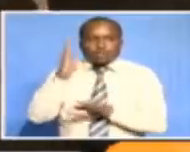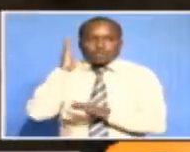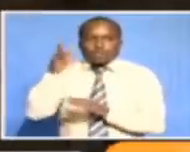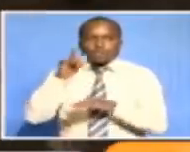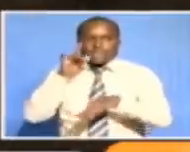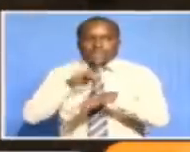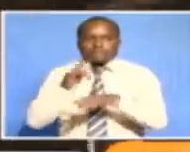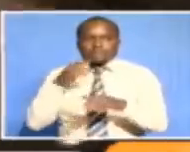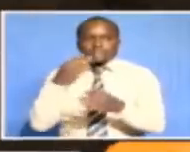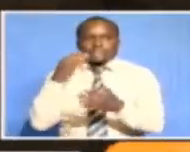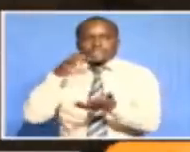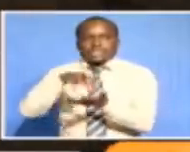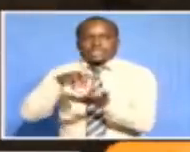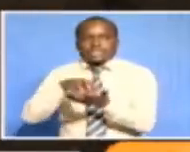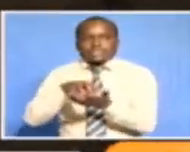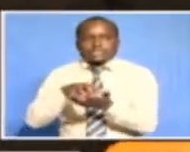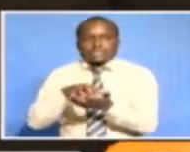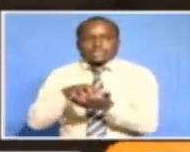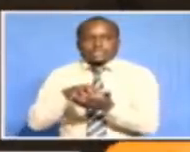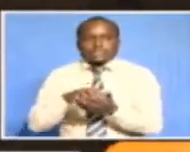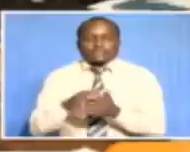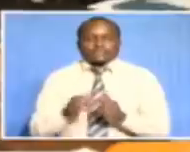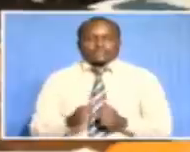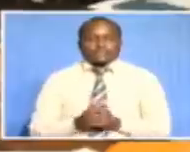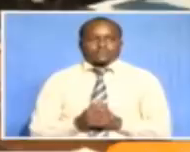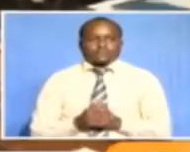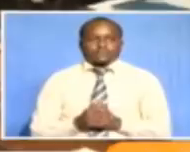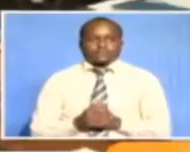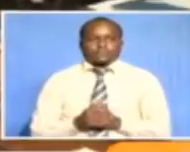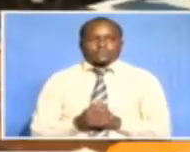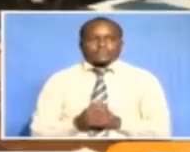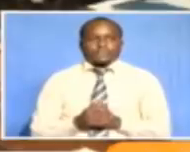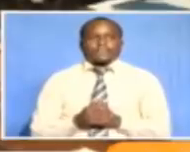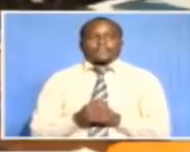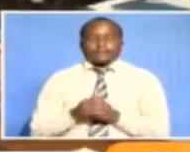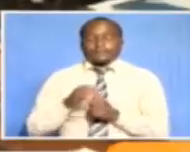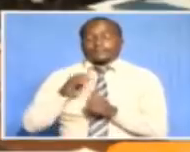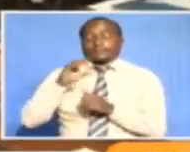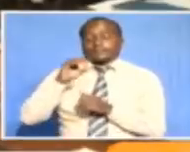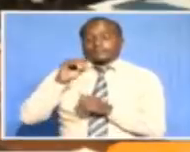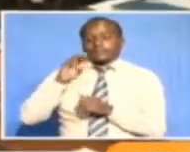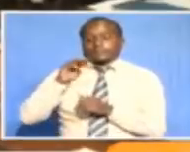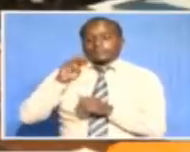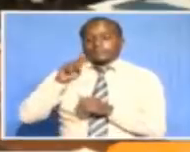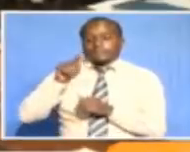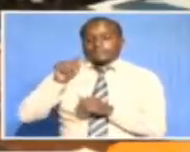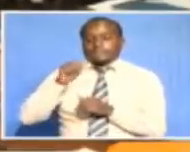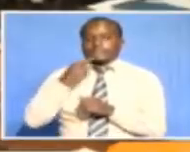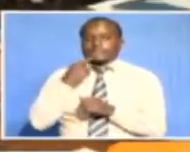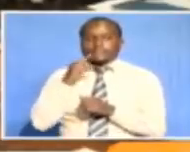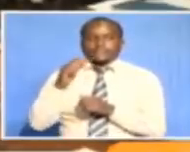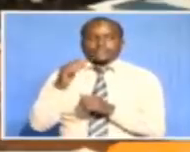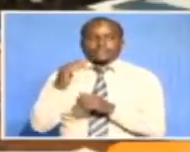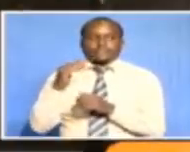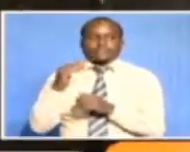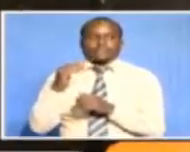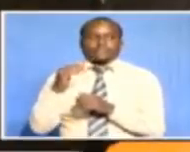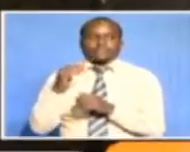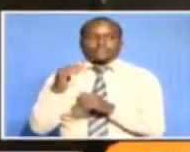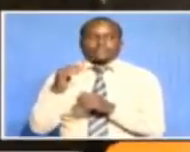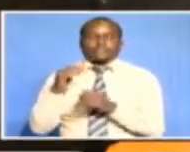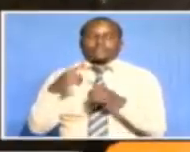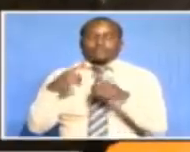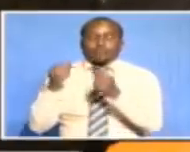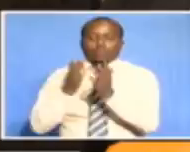case, and that his being inside shall cure it. Ombija claiming that his client has been tried in the court of public opinion. We urge